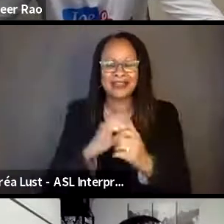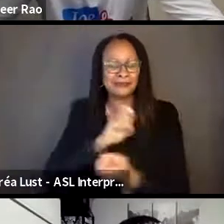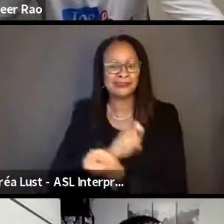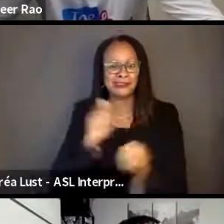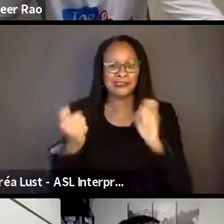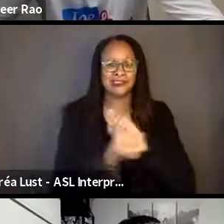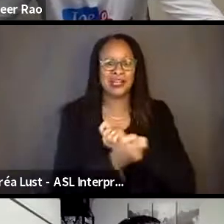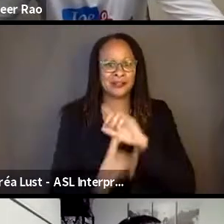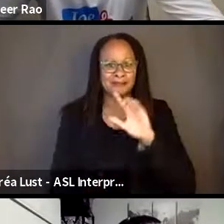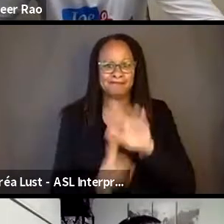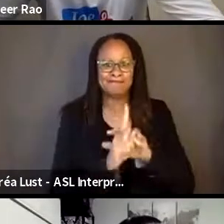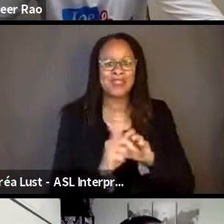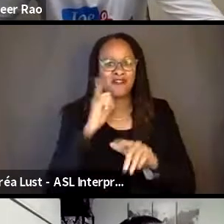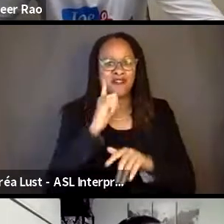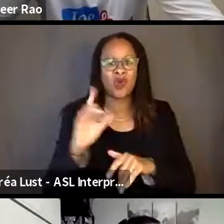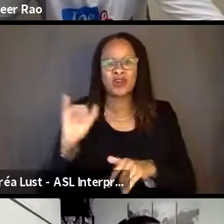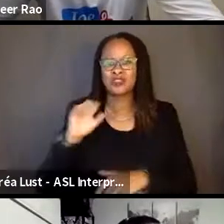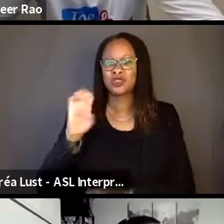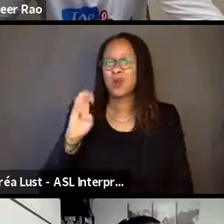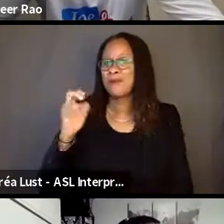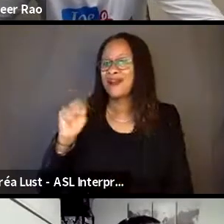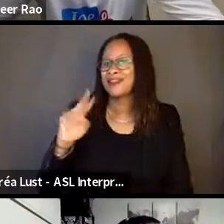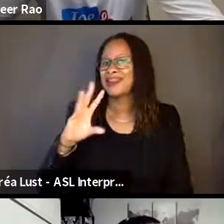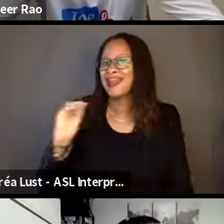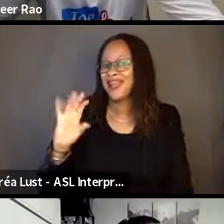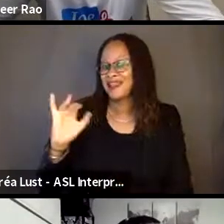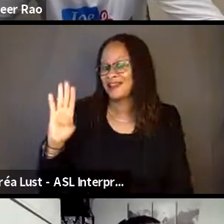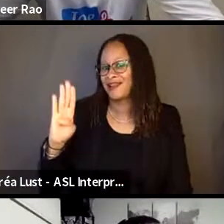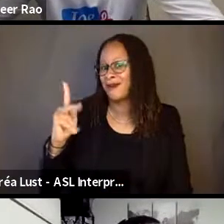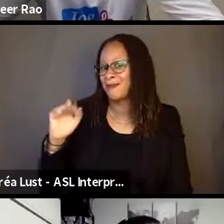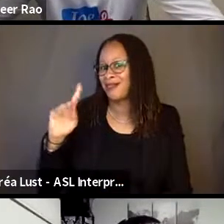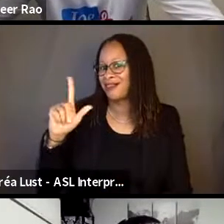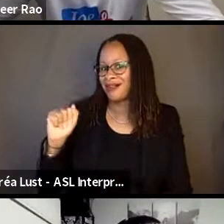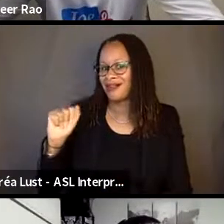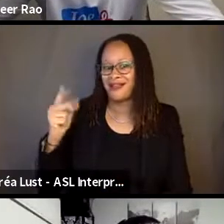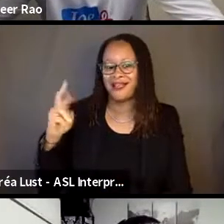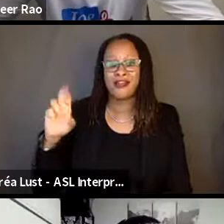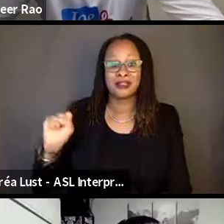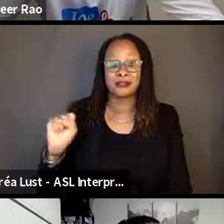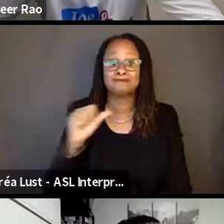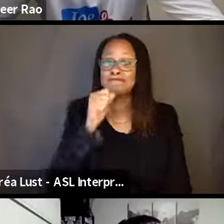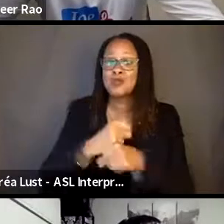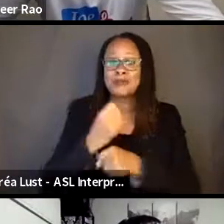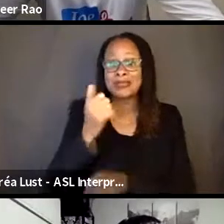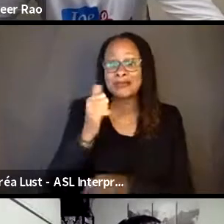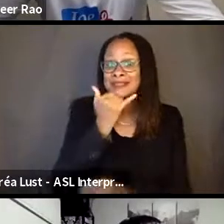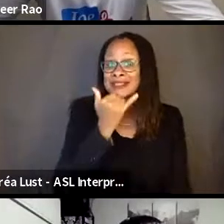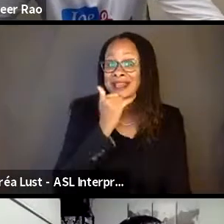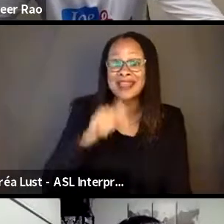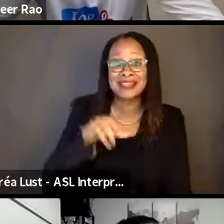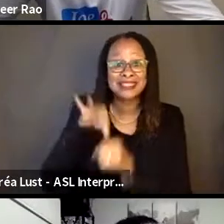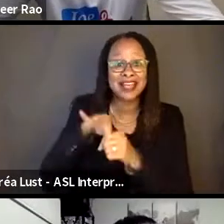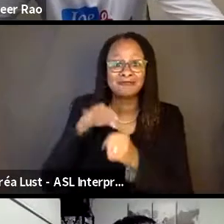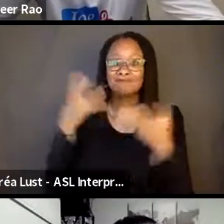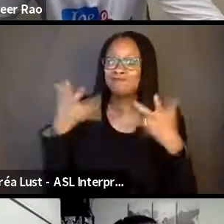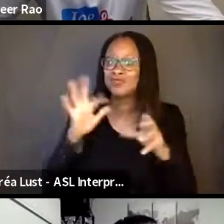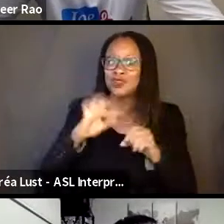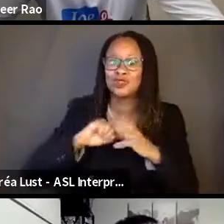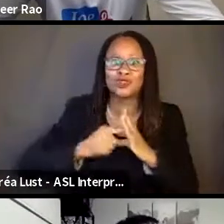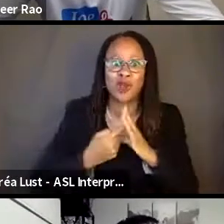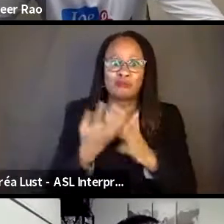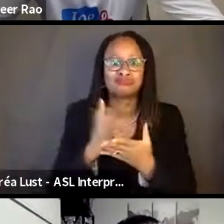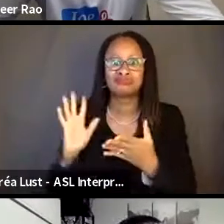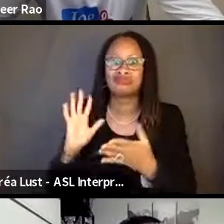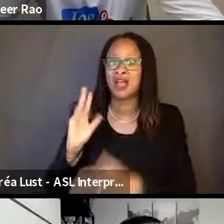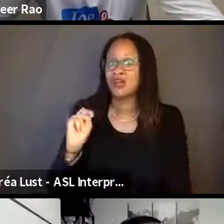turnout for Joe Biden and Kamala Harris. Make no mistake, this election has already started. November